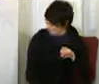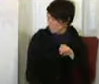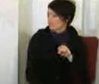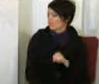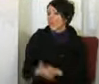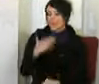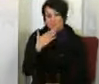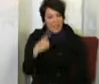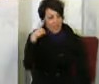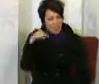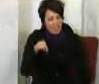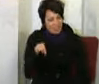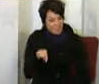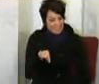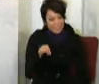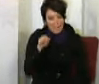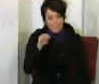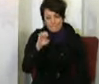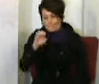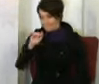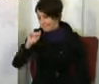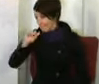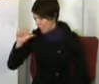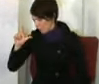Thank you for this meal where we can